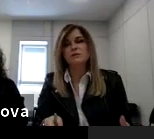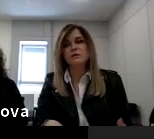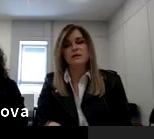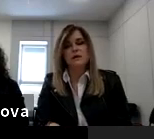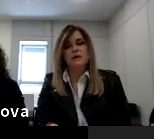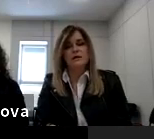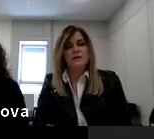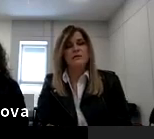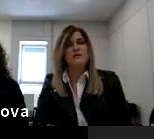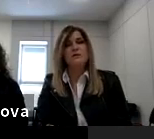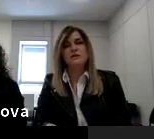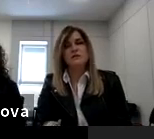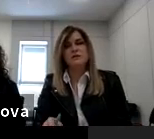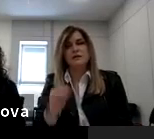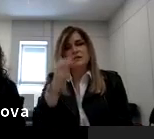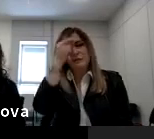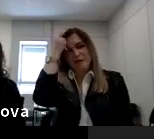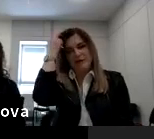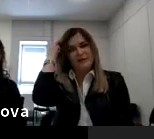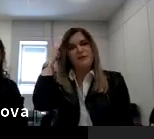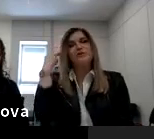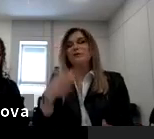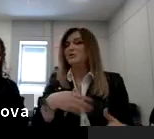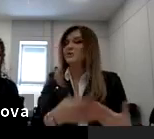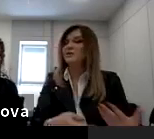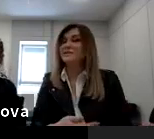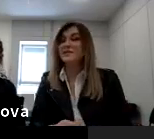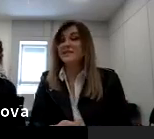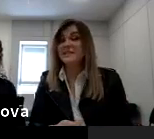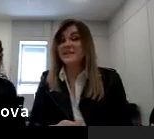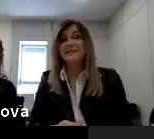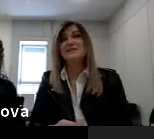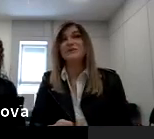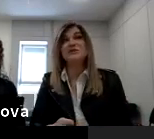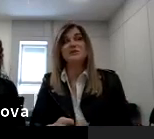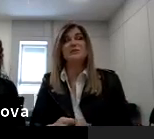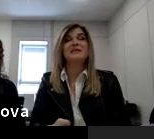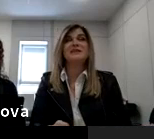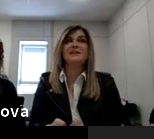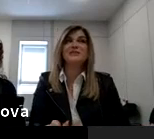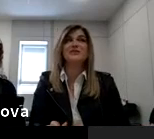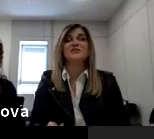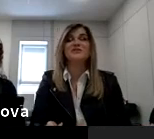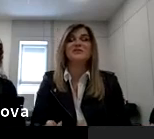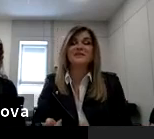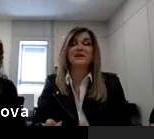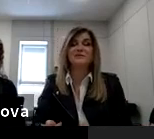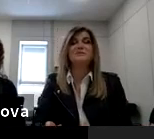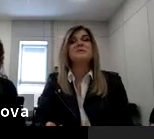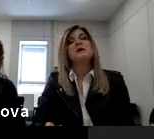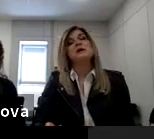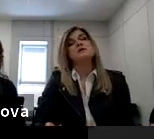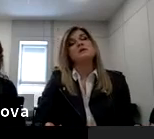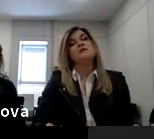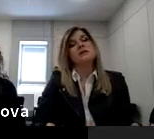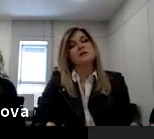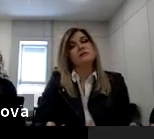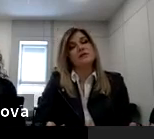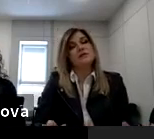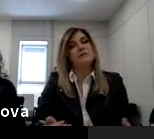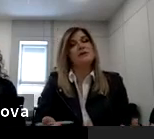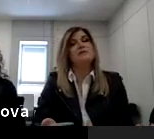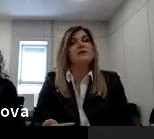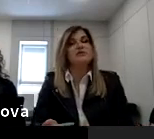resin, or we can call it in any way. I know how to call it correctly in Russian, but in English, I doubt. So